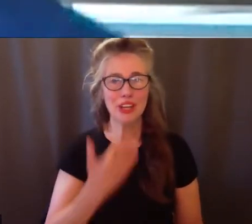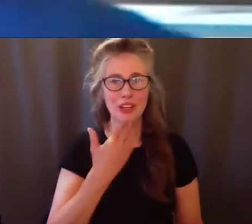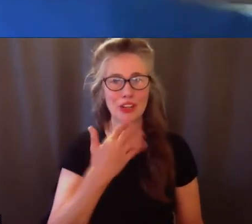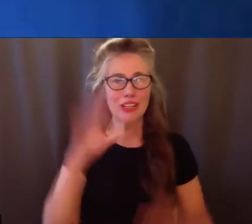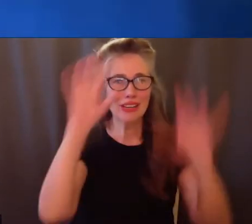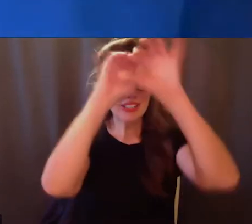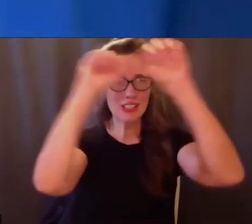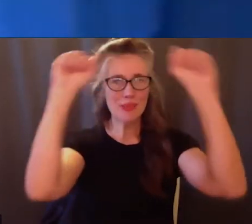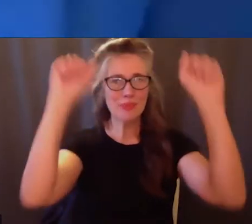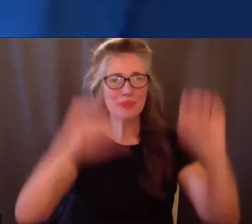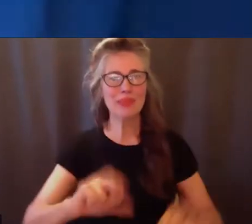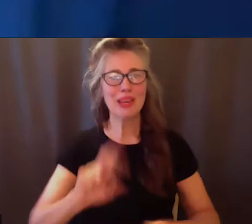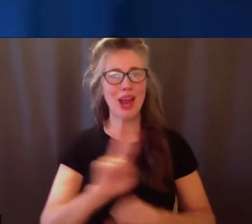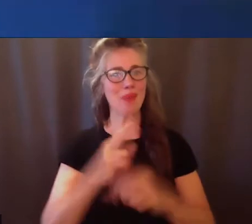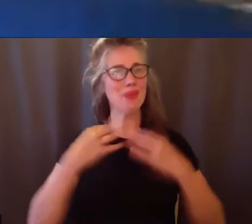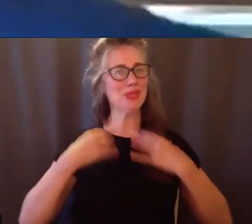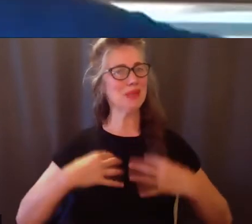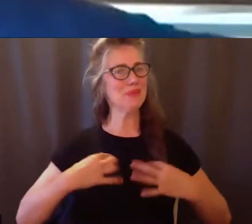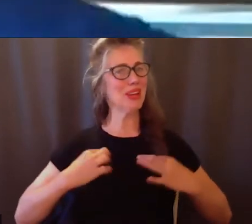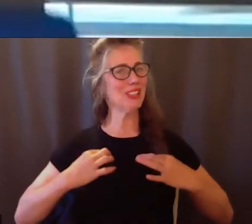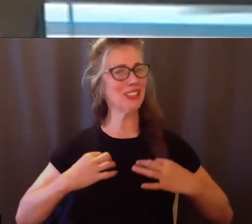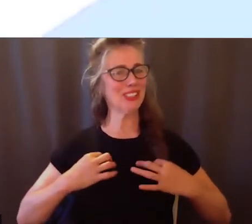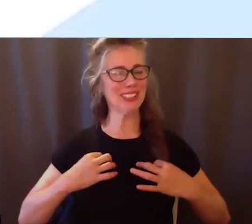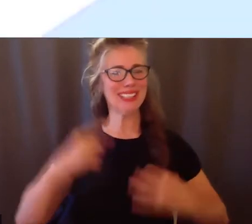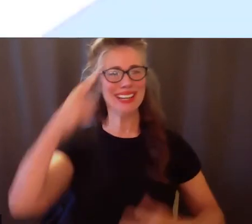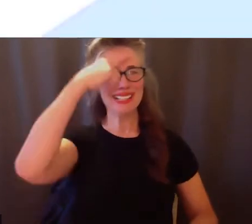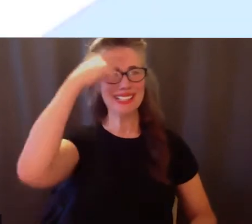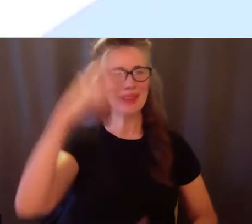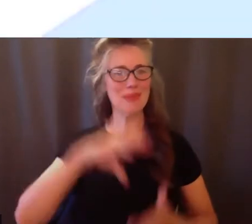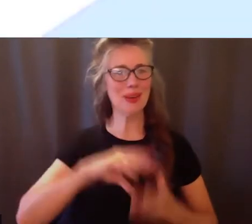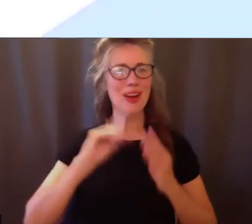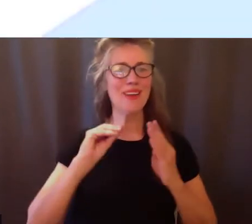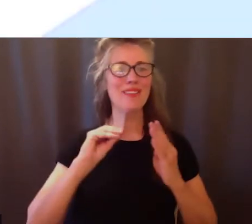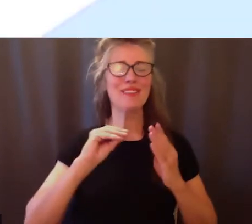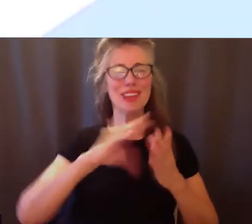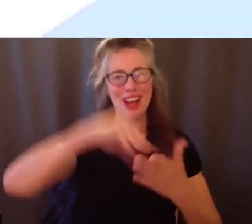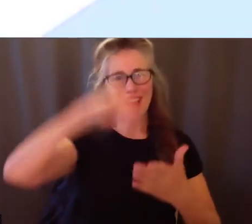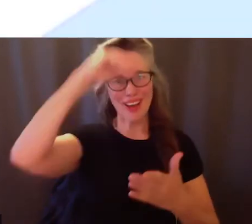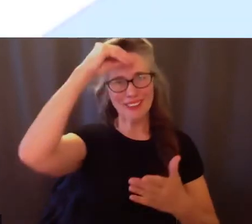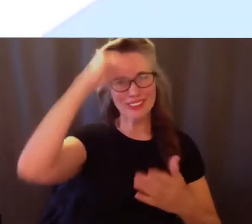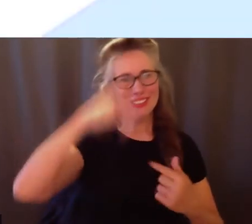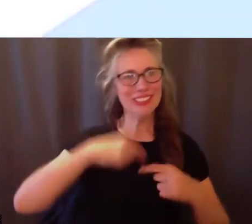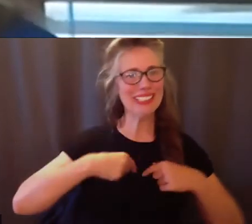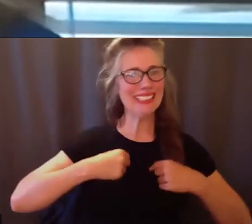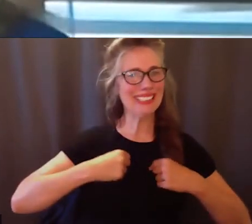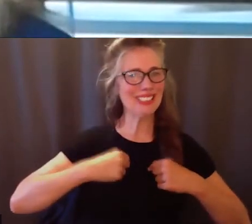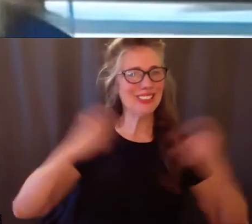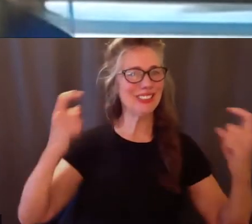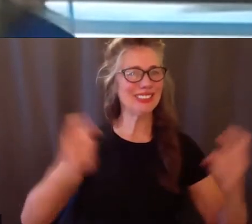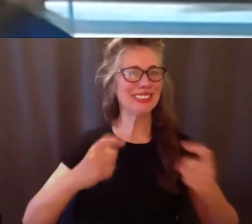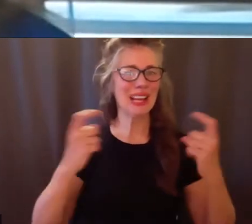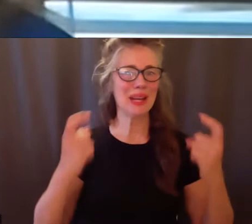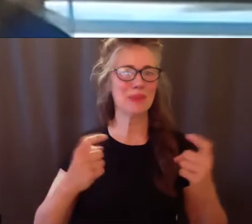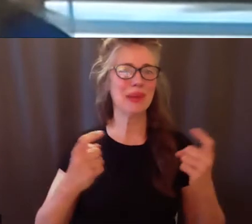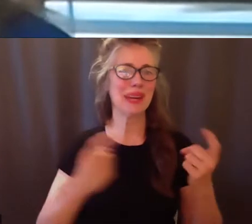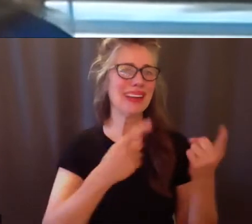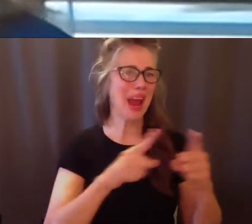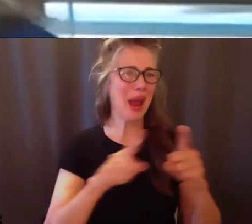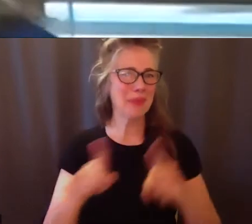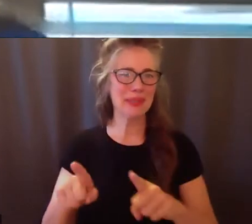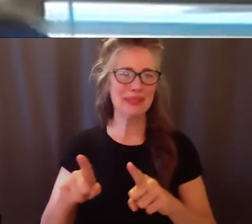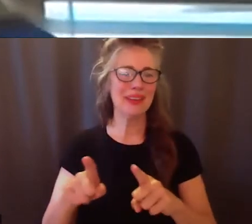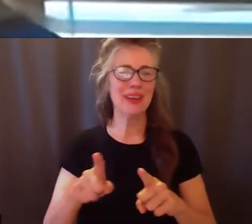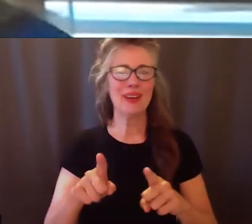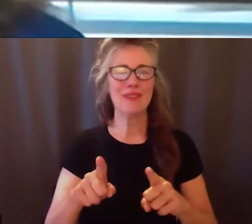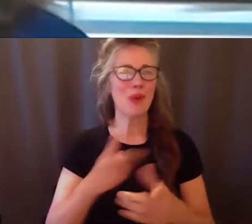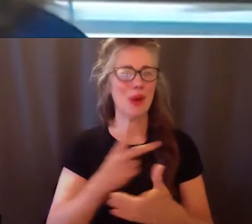am proudly wearing my Summer of Learning t-shirt to celebrate our exciting events that over the last couple